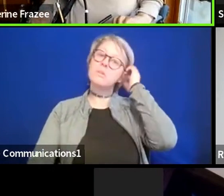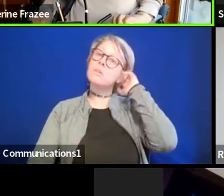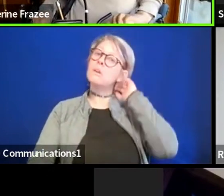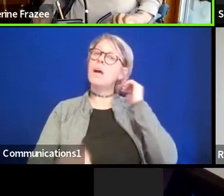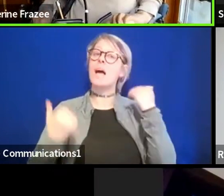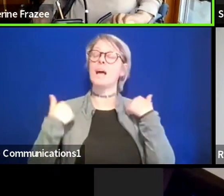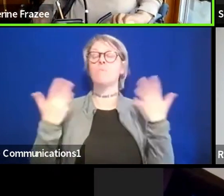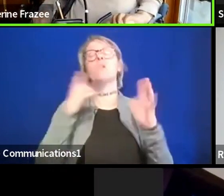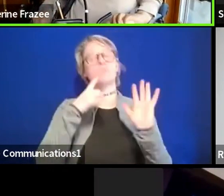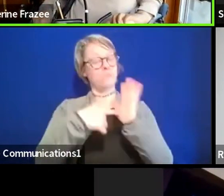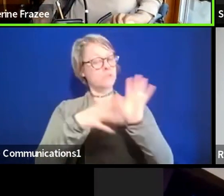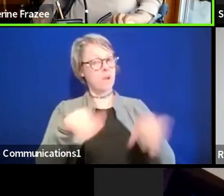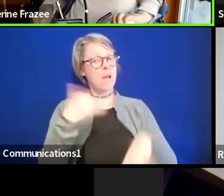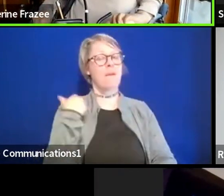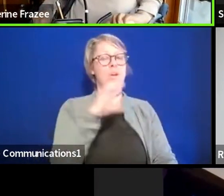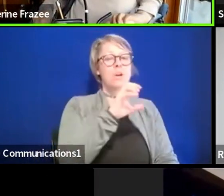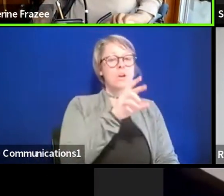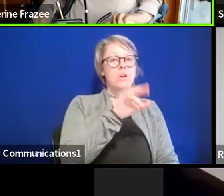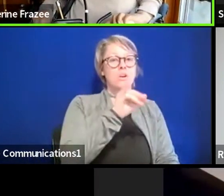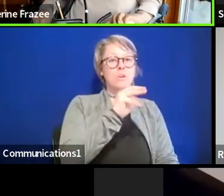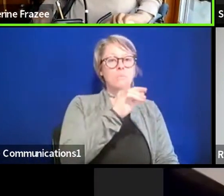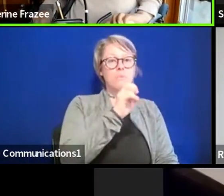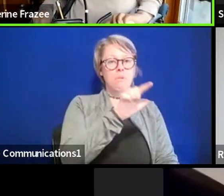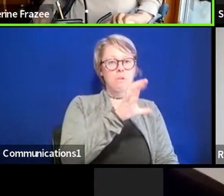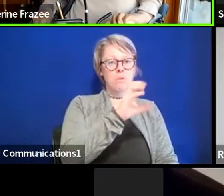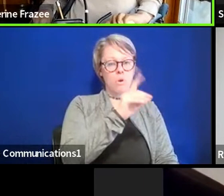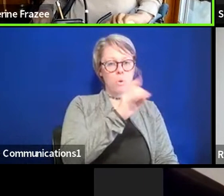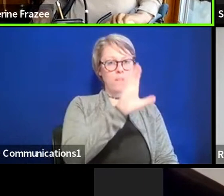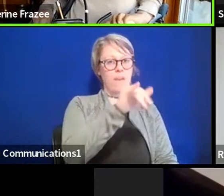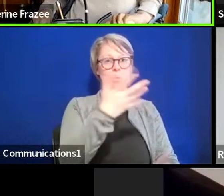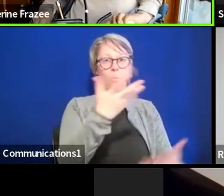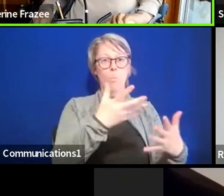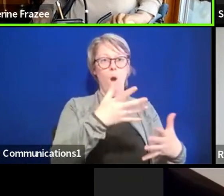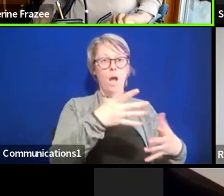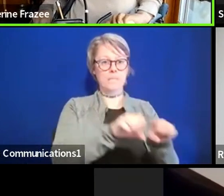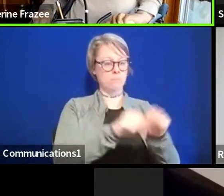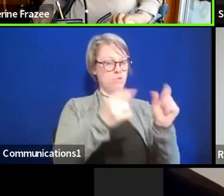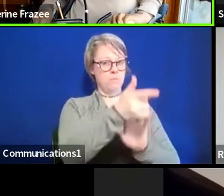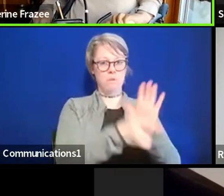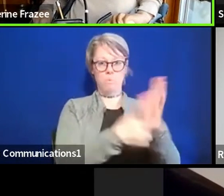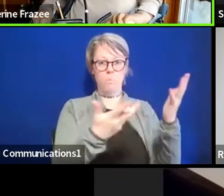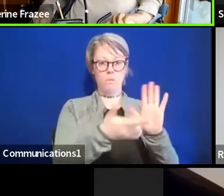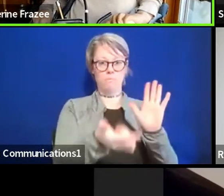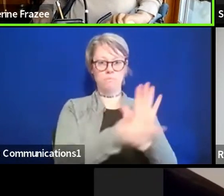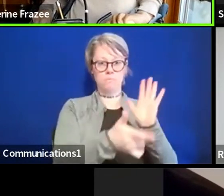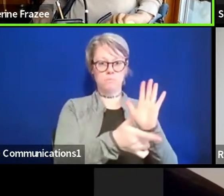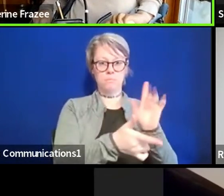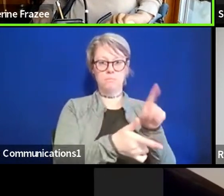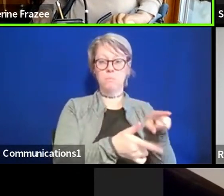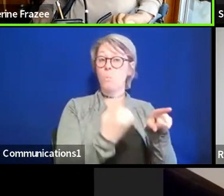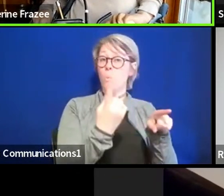code which tells everybody what's a crime. And one of the worst crimes, if not the worst